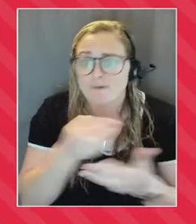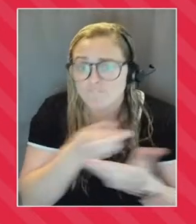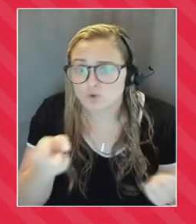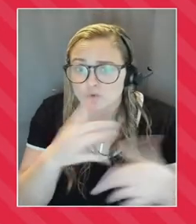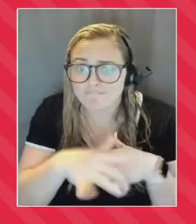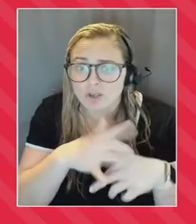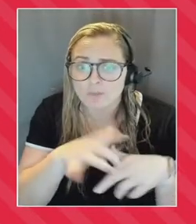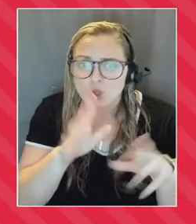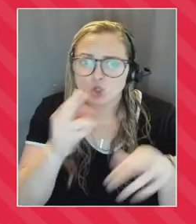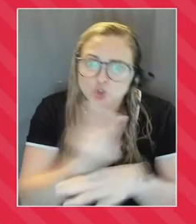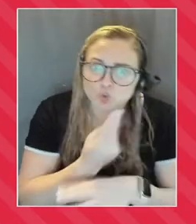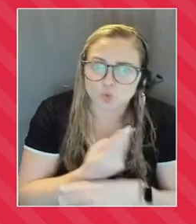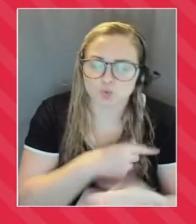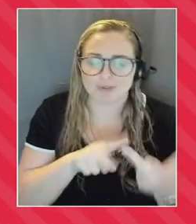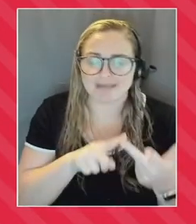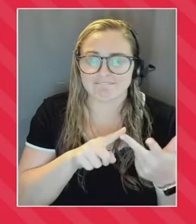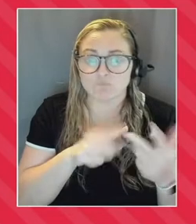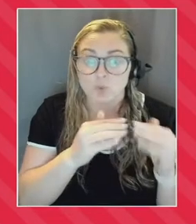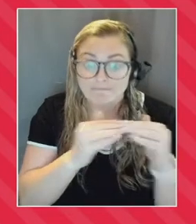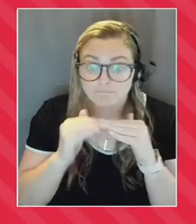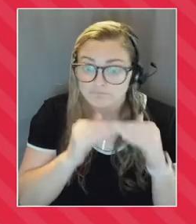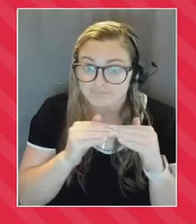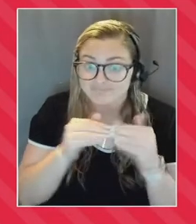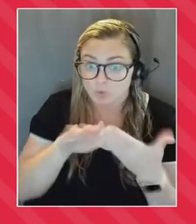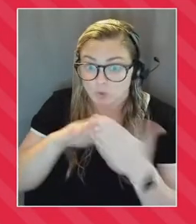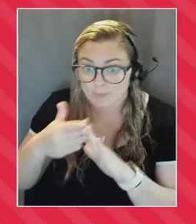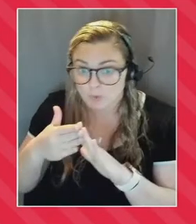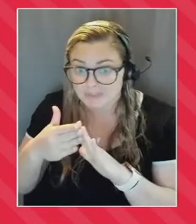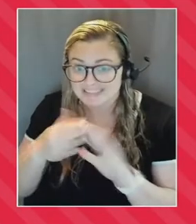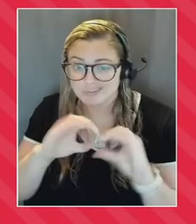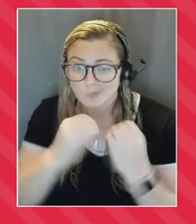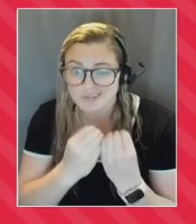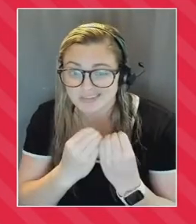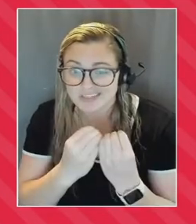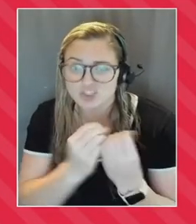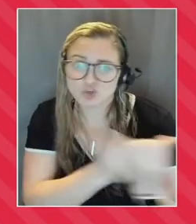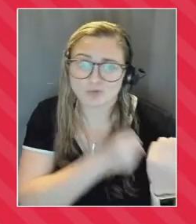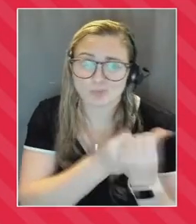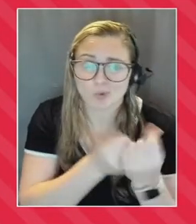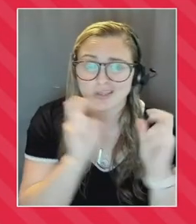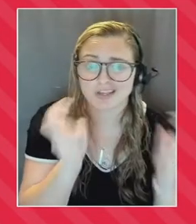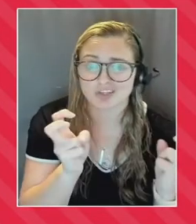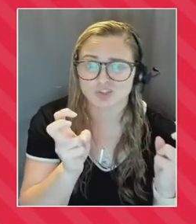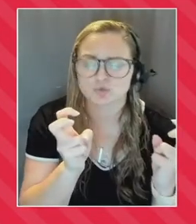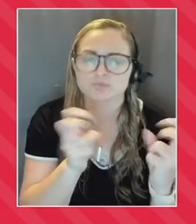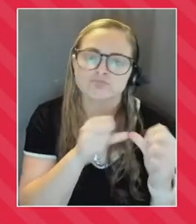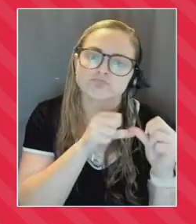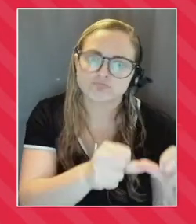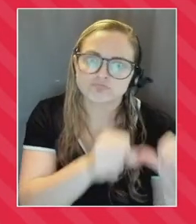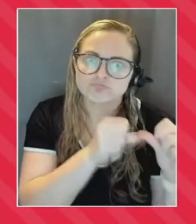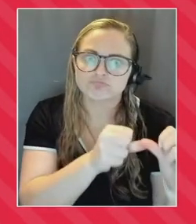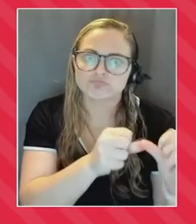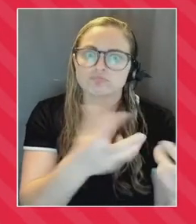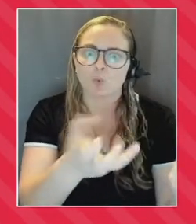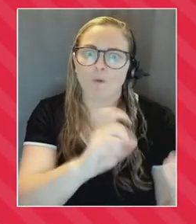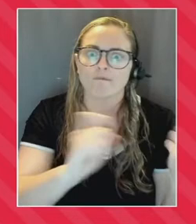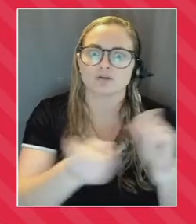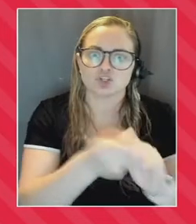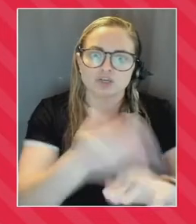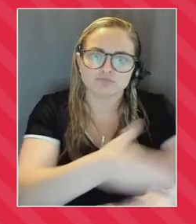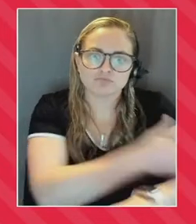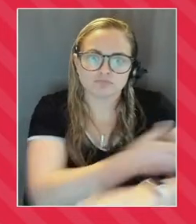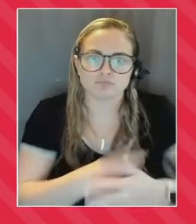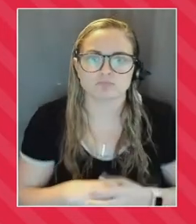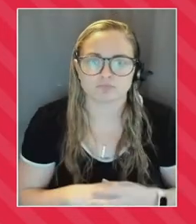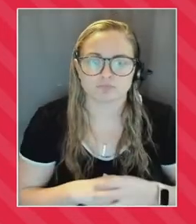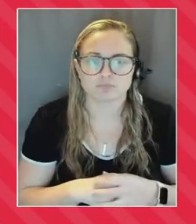have equities in your organization that you can help promote these issues, please push against those to make a change. But this is a time where a